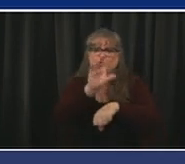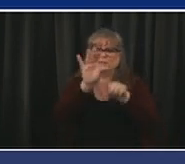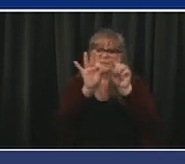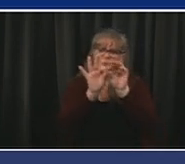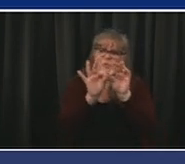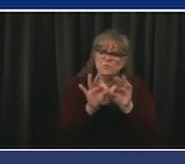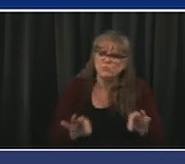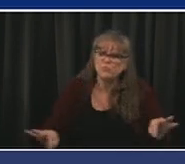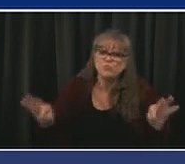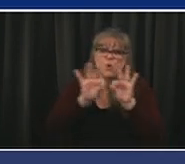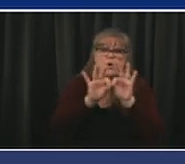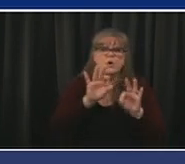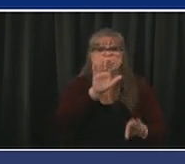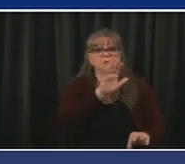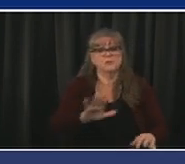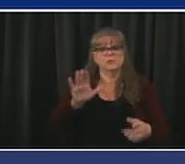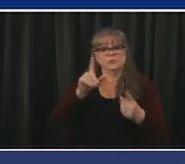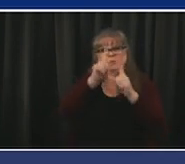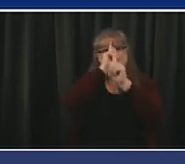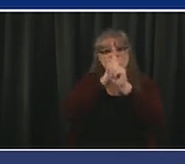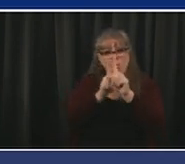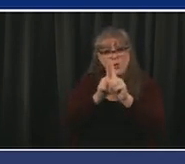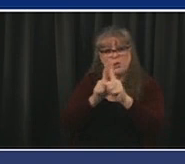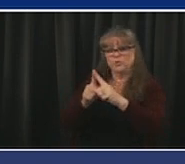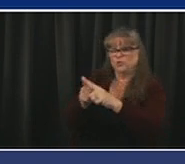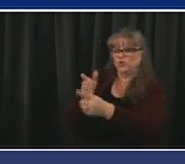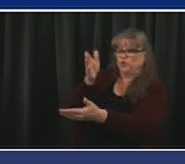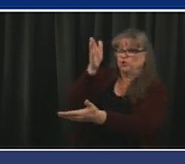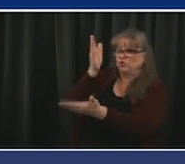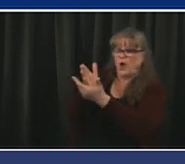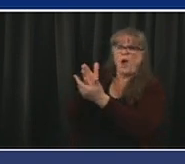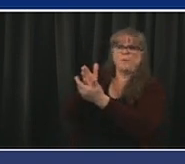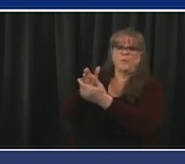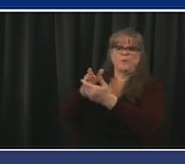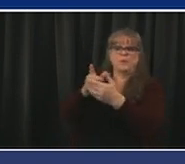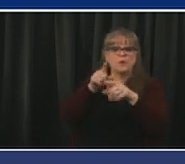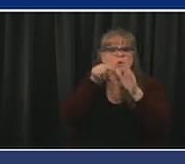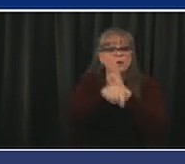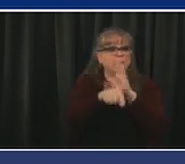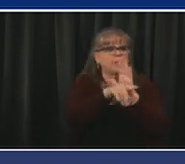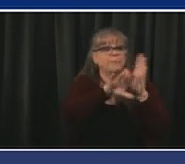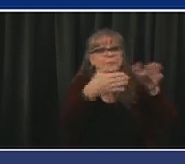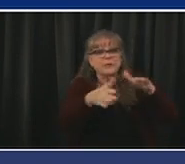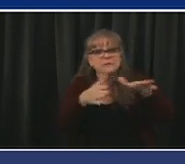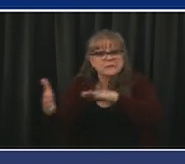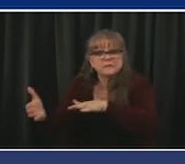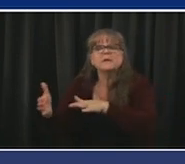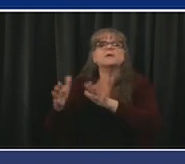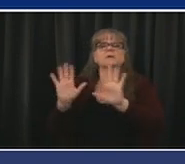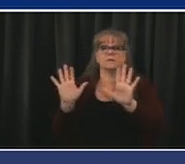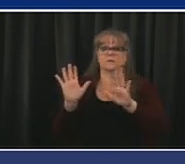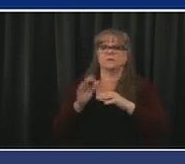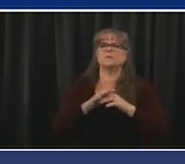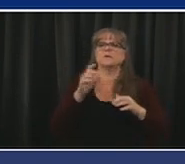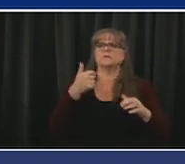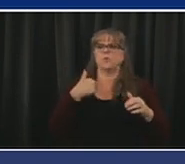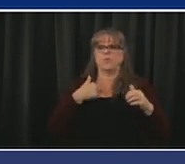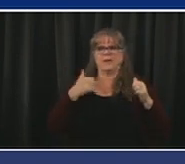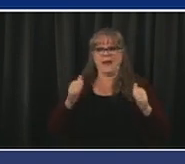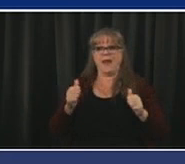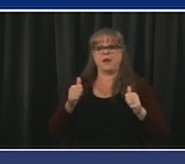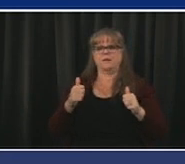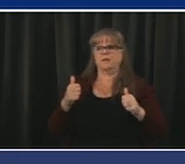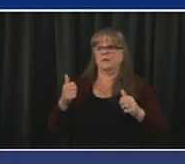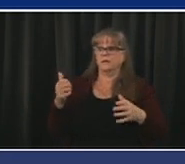deadly pandemic and end the health crisis, save lives, get our lives back. So